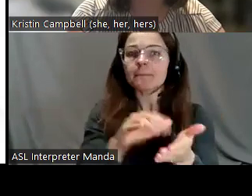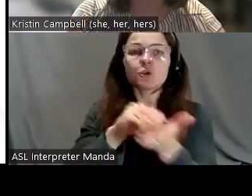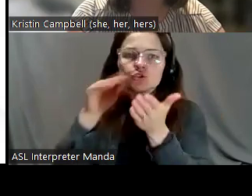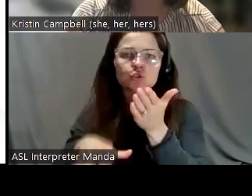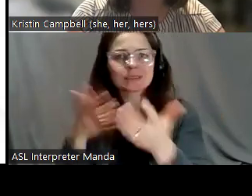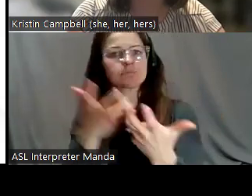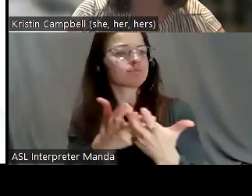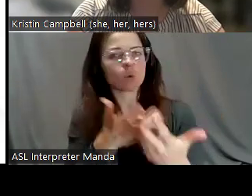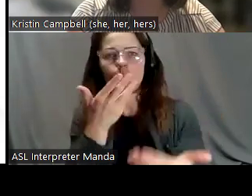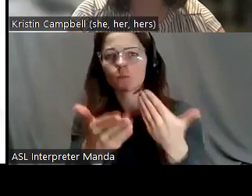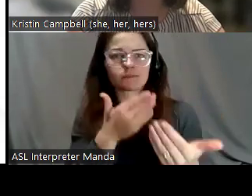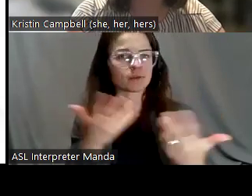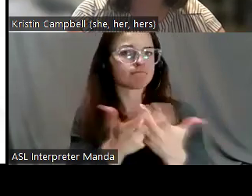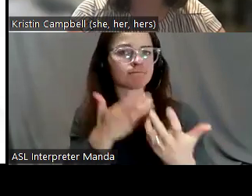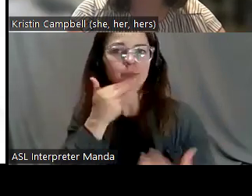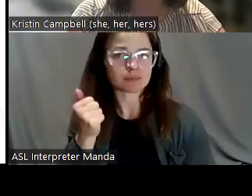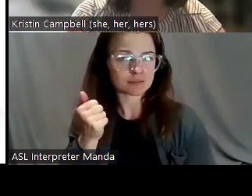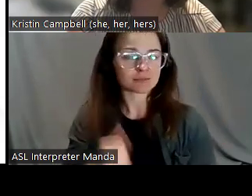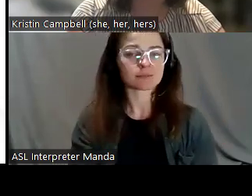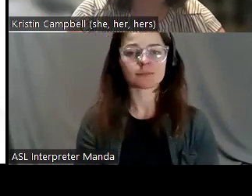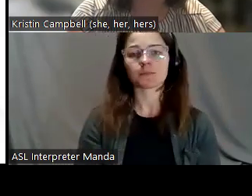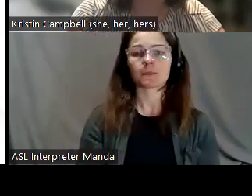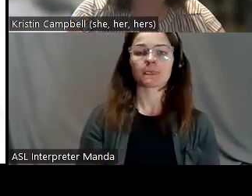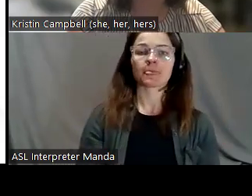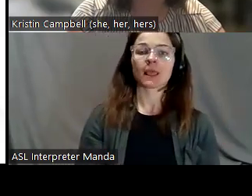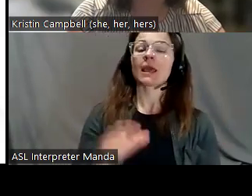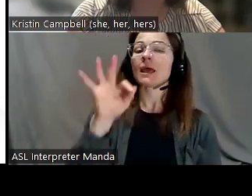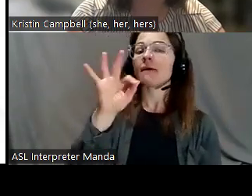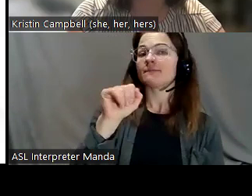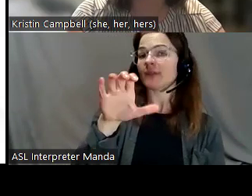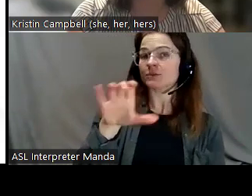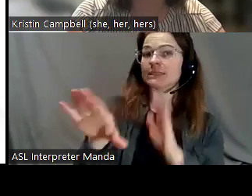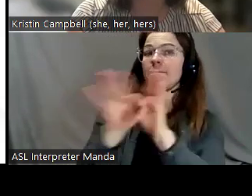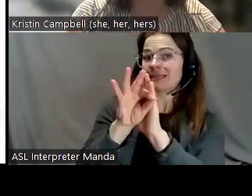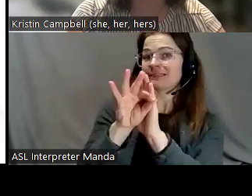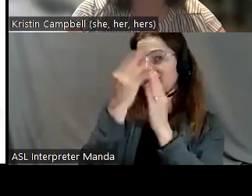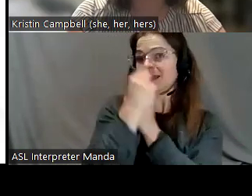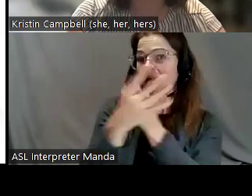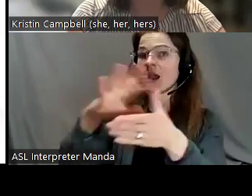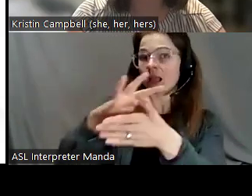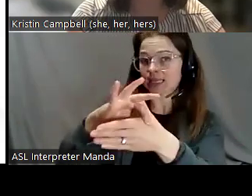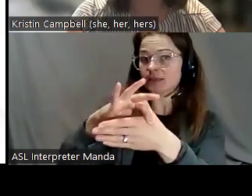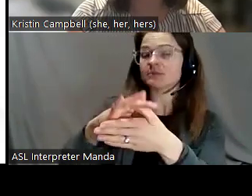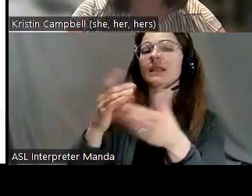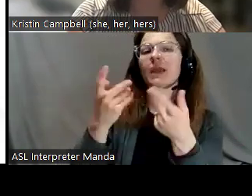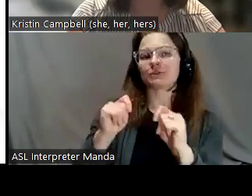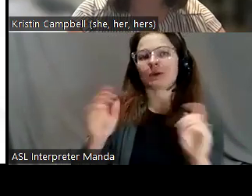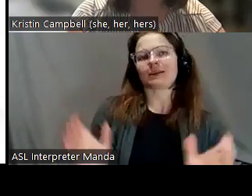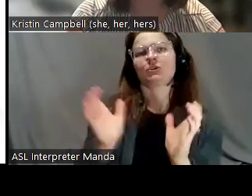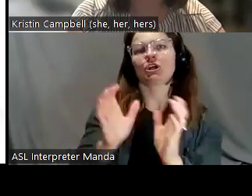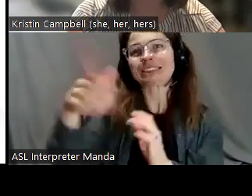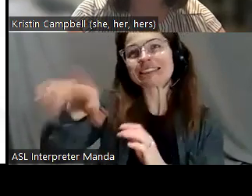them. The fact that content is selected by faculty, we try to drive faculty to use library